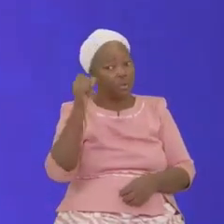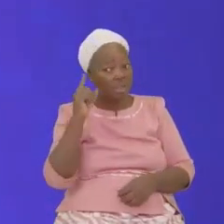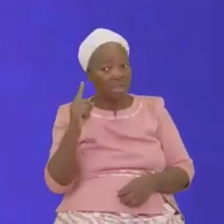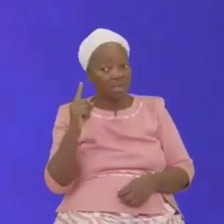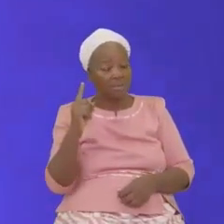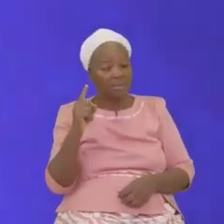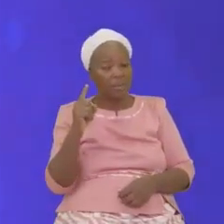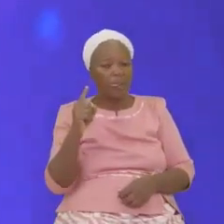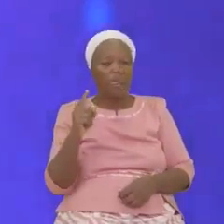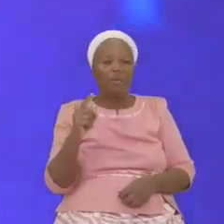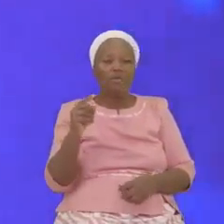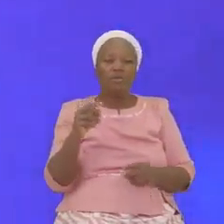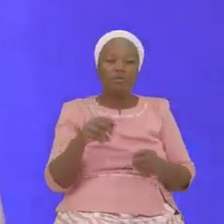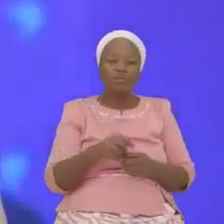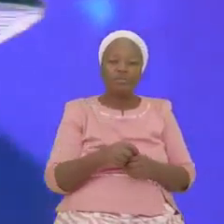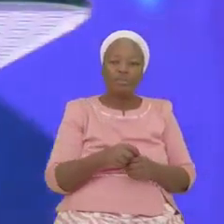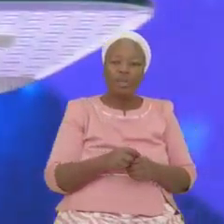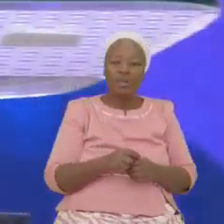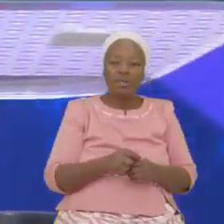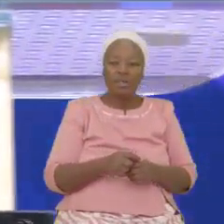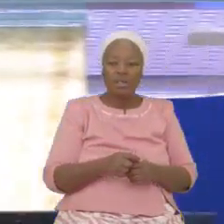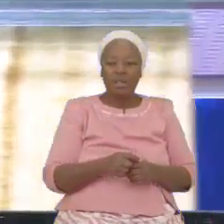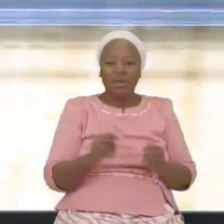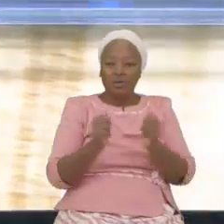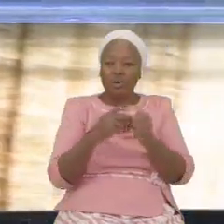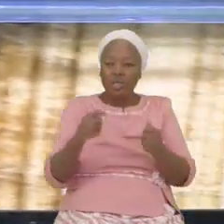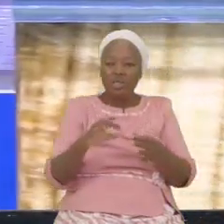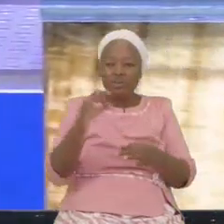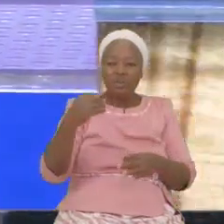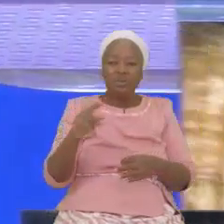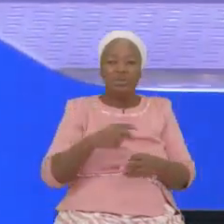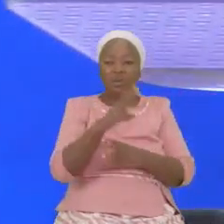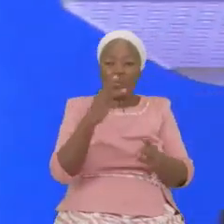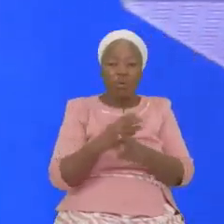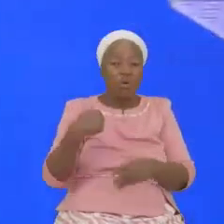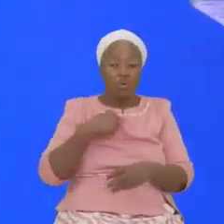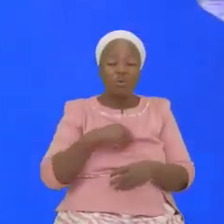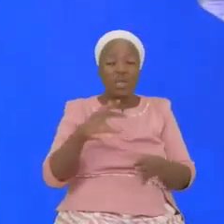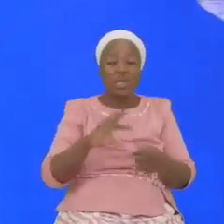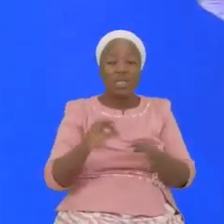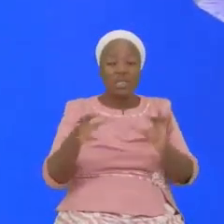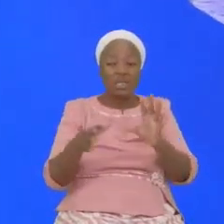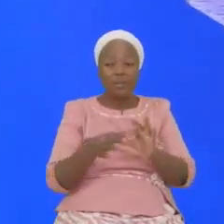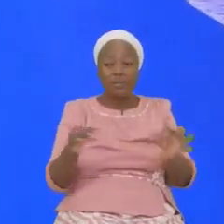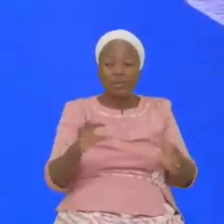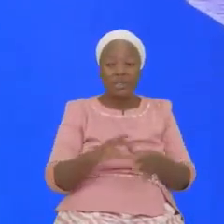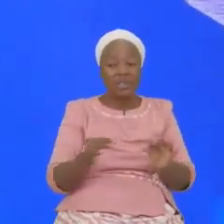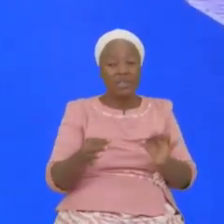understand? With the spirit of the world, we interpret